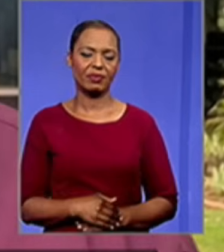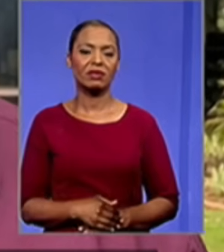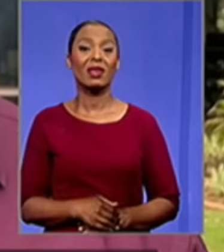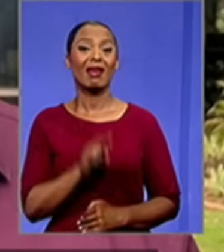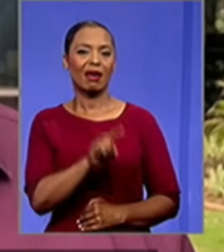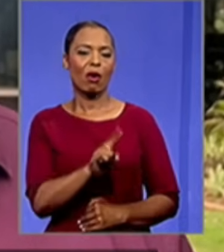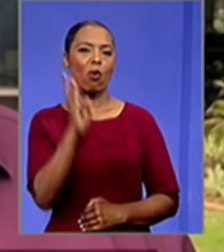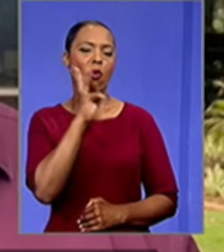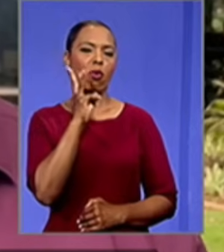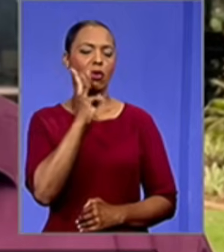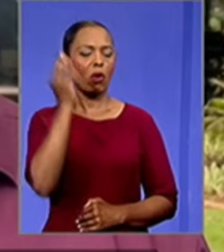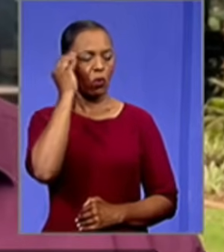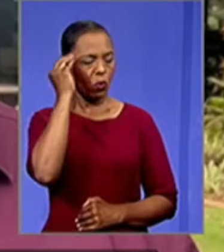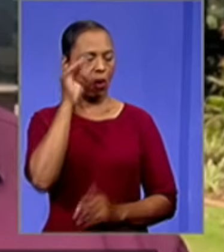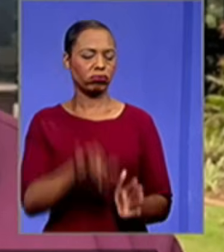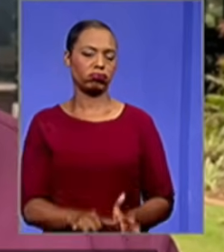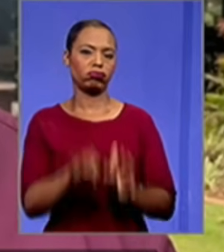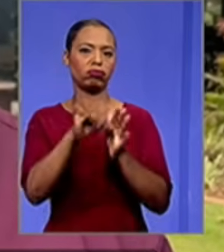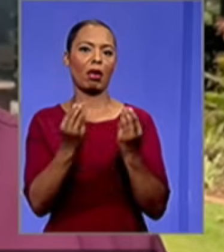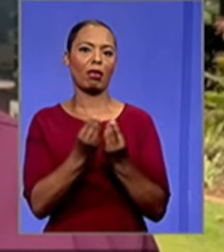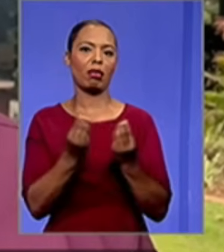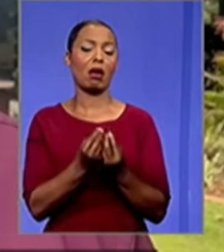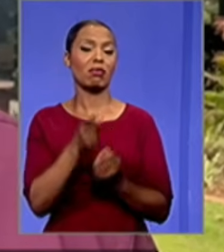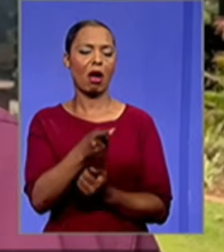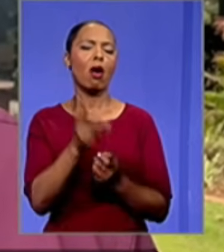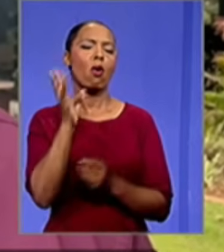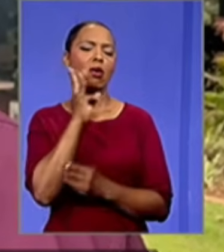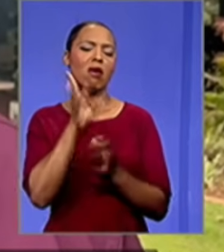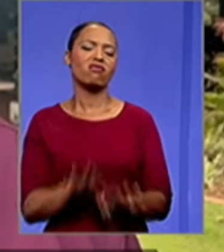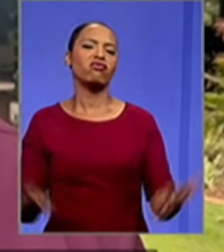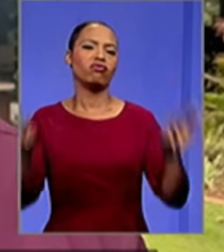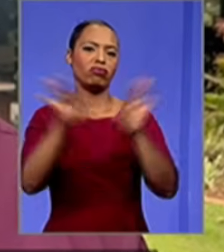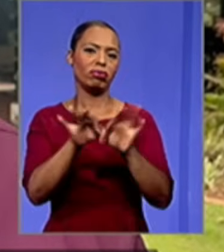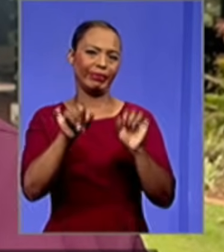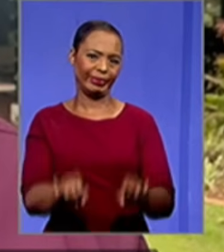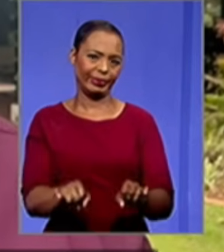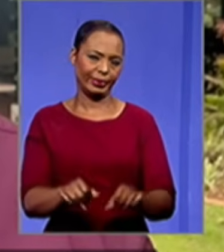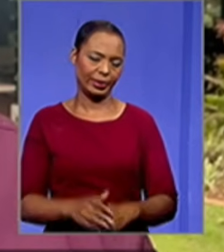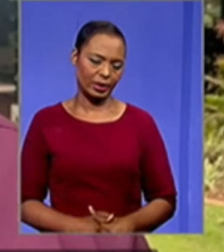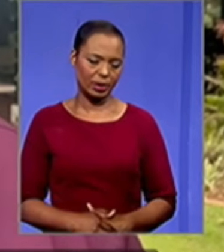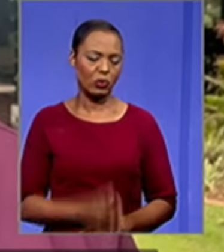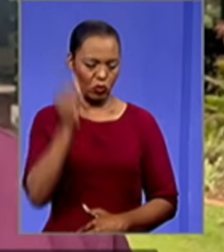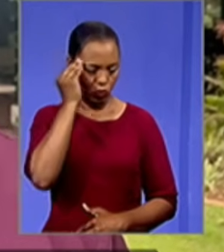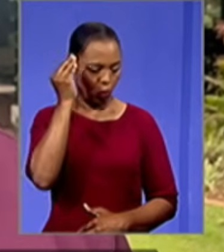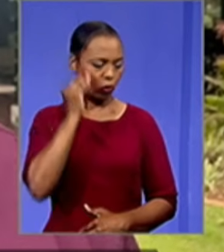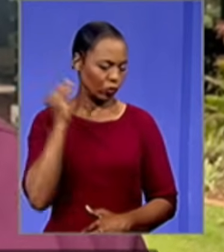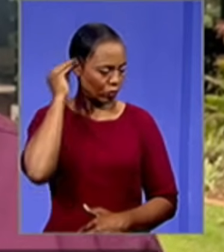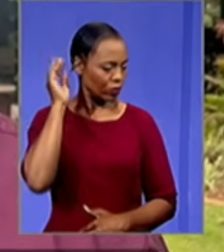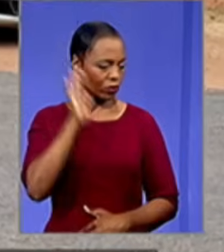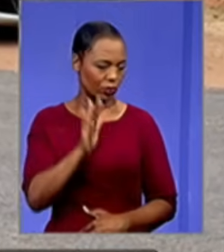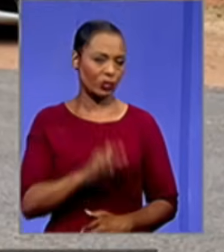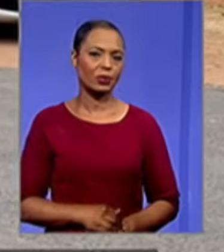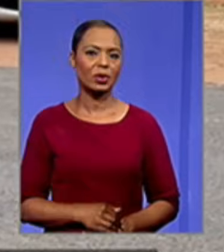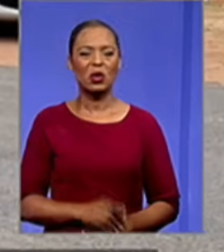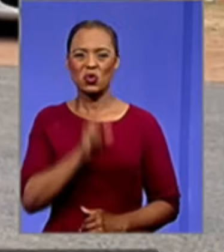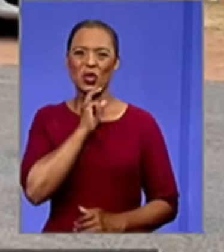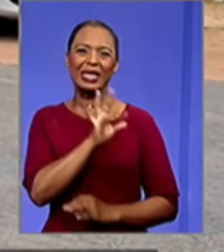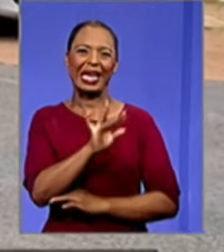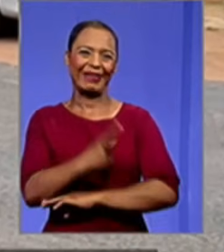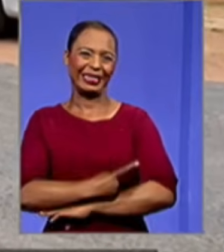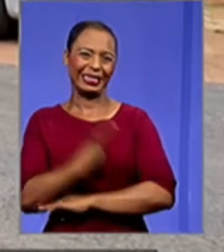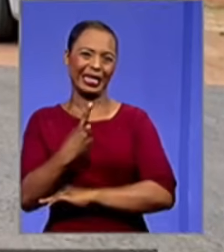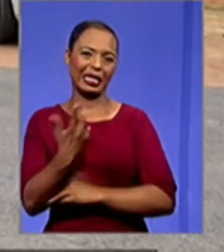metsi mo re tseba go dire ke yona tirelo ya botlhokwa ke shumisha sa botlhokwa se re shumishang ka metlha le mabaka. Masepala o